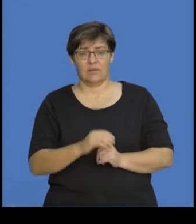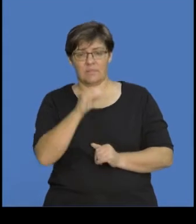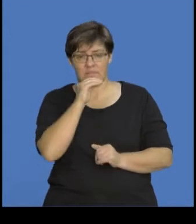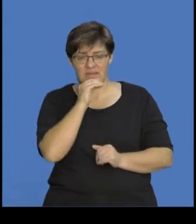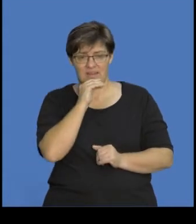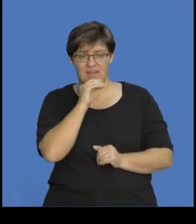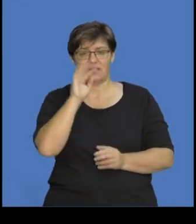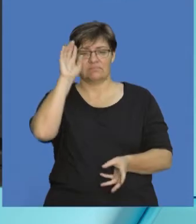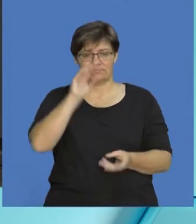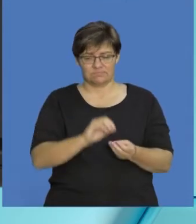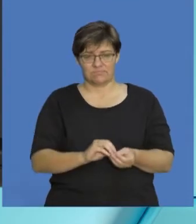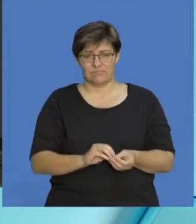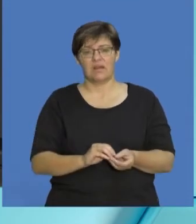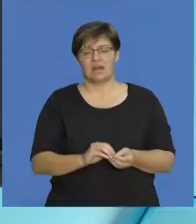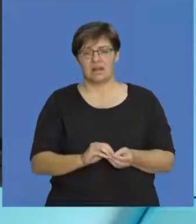this is our